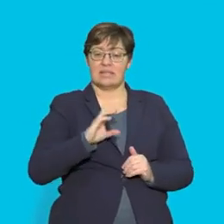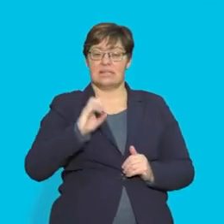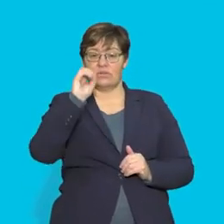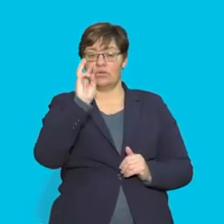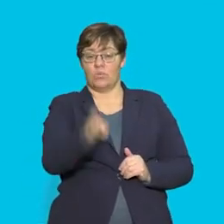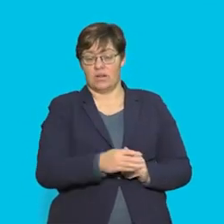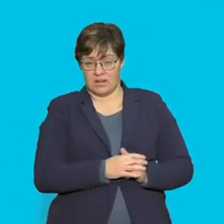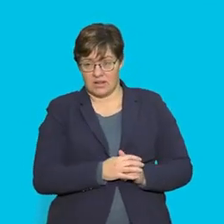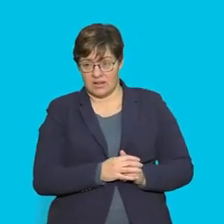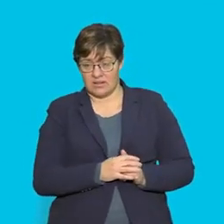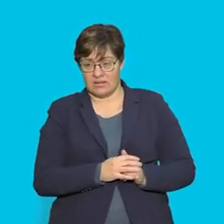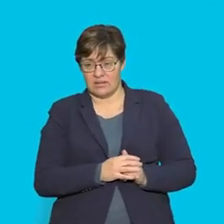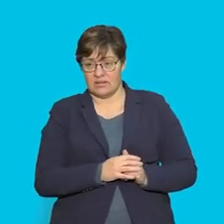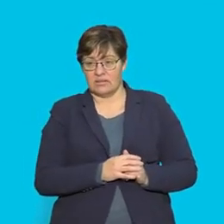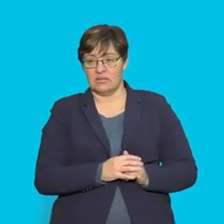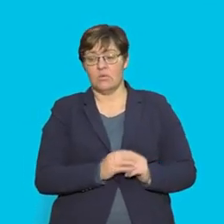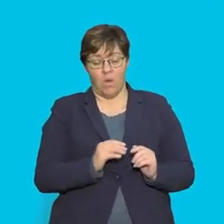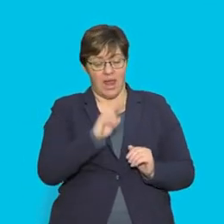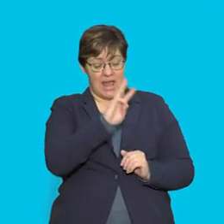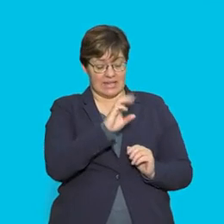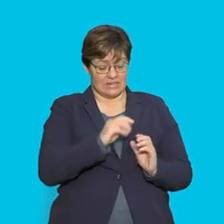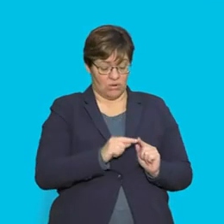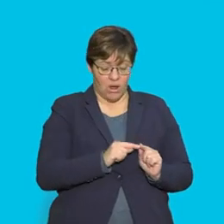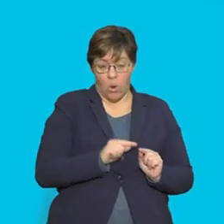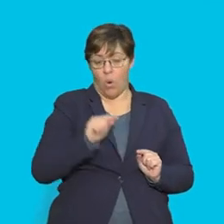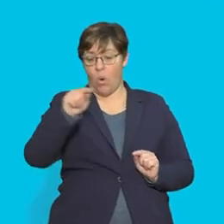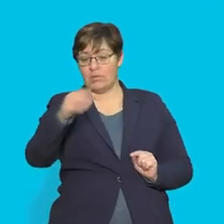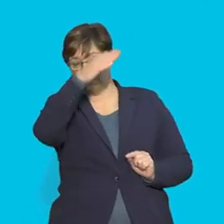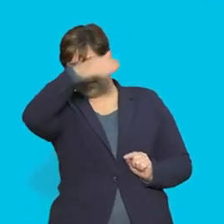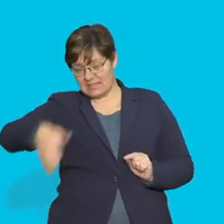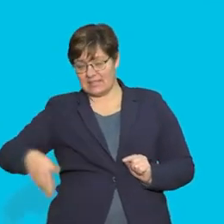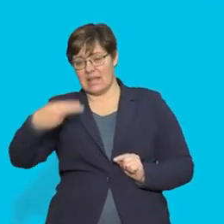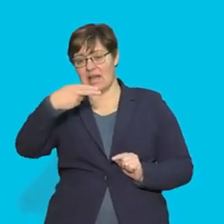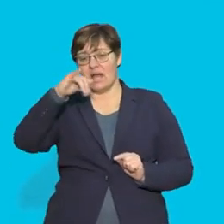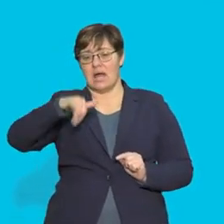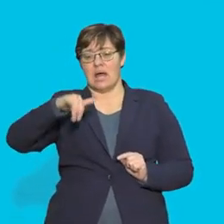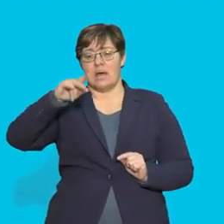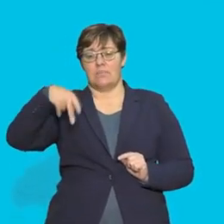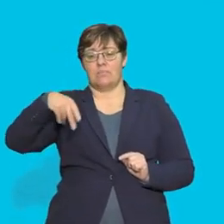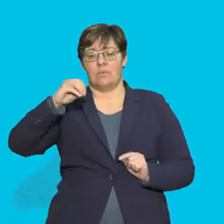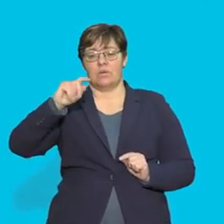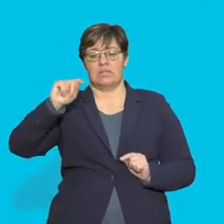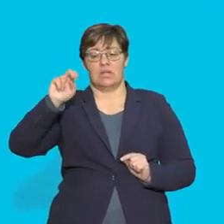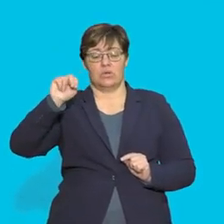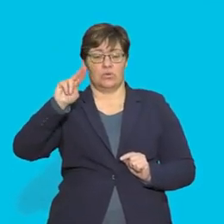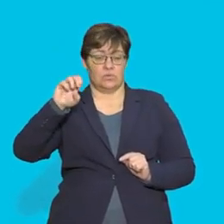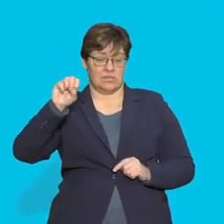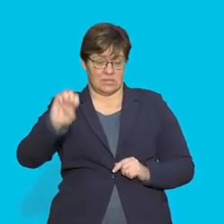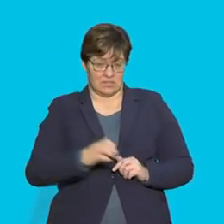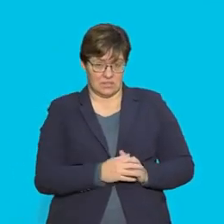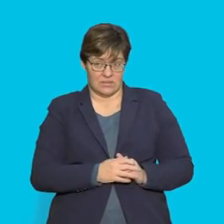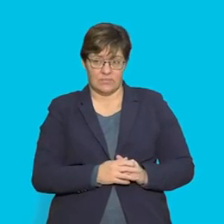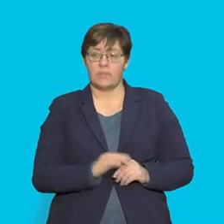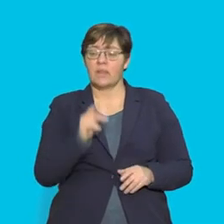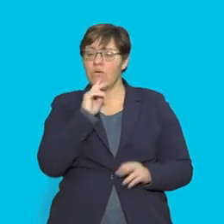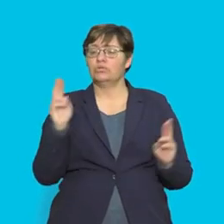know that the hypotenuse side is always the one that is opposite the 90 degrees, right? And the short way